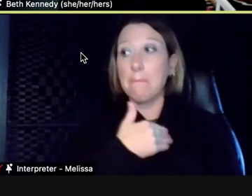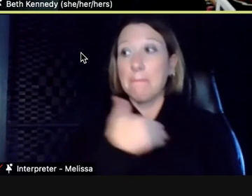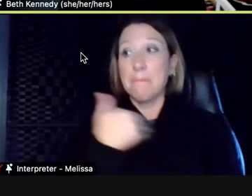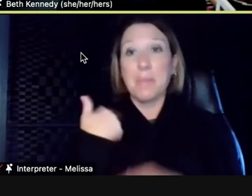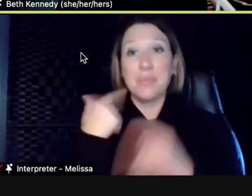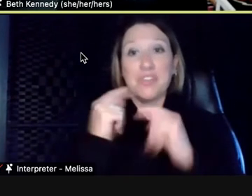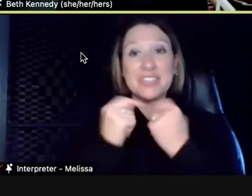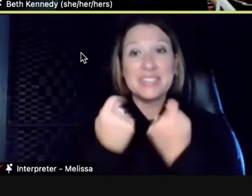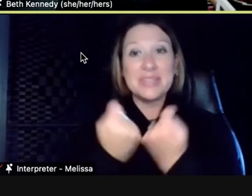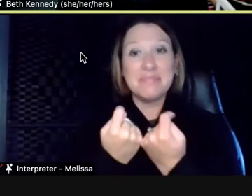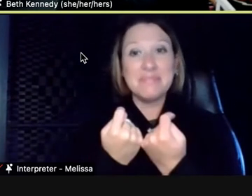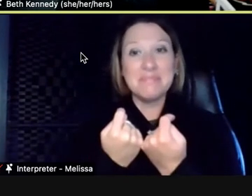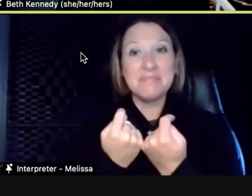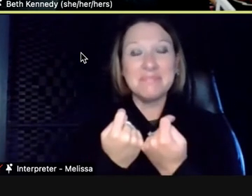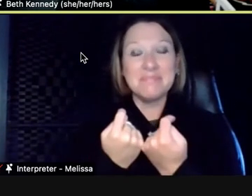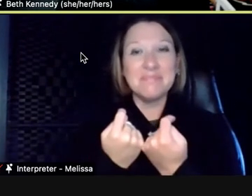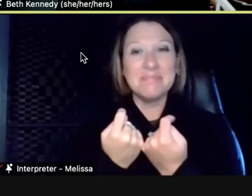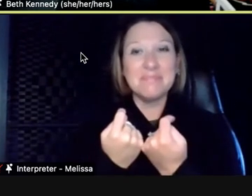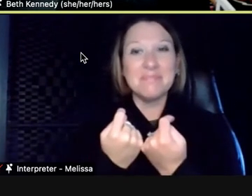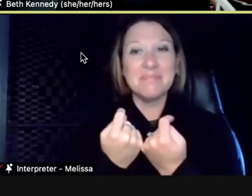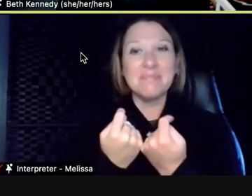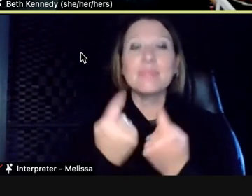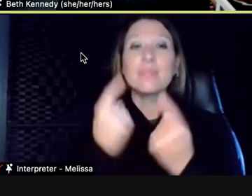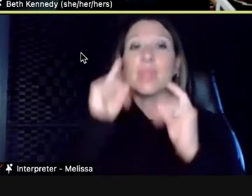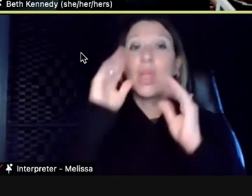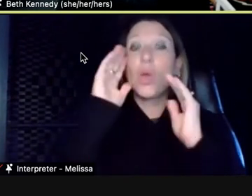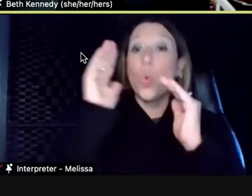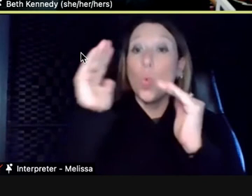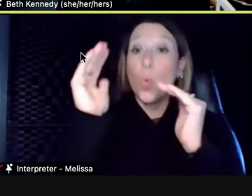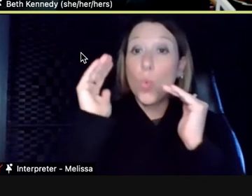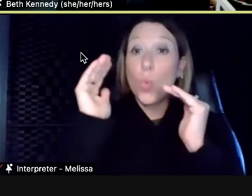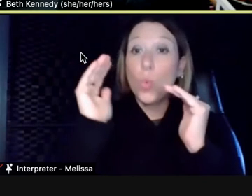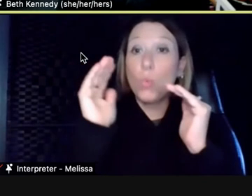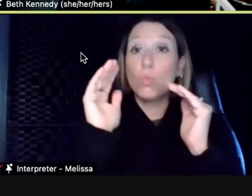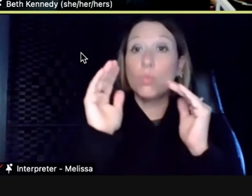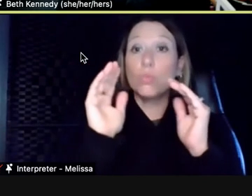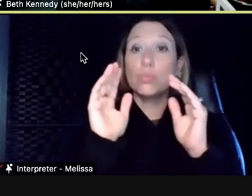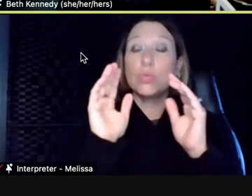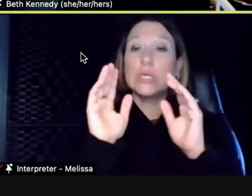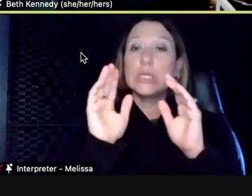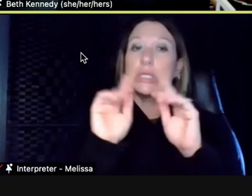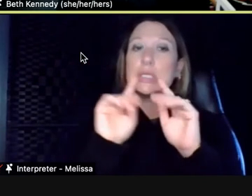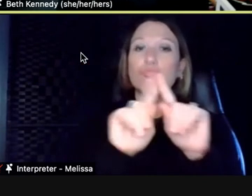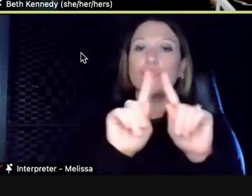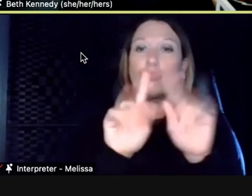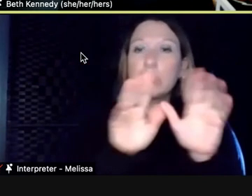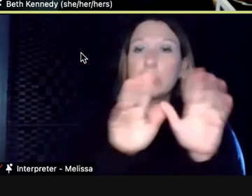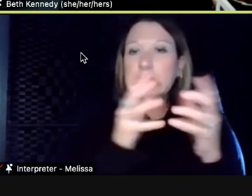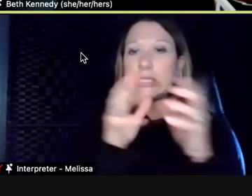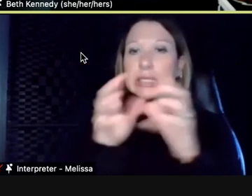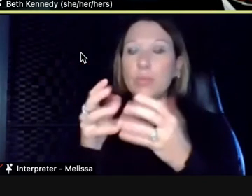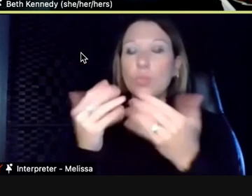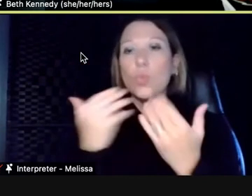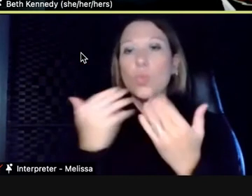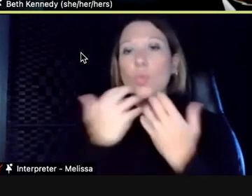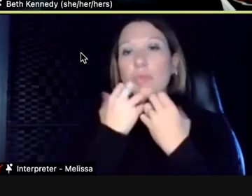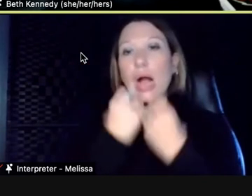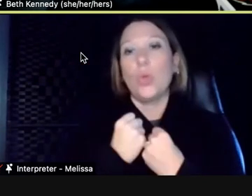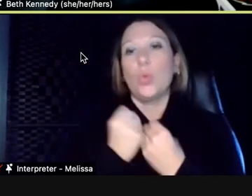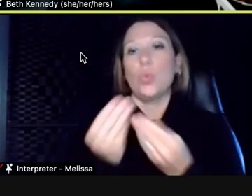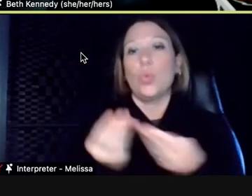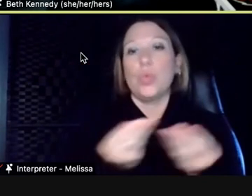how I hope that teams value the intervener. Right now, because